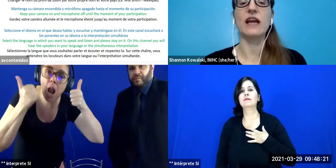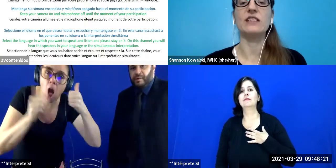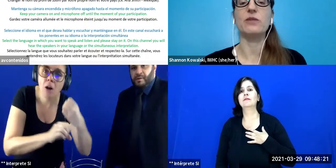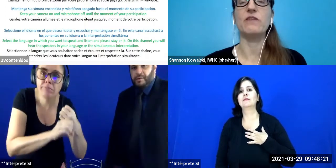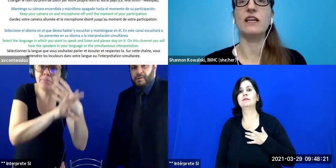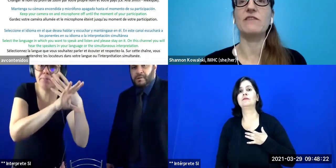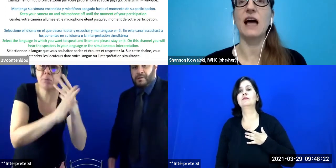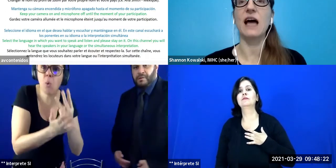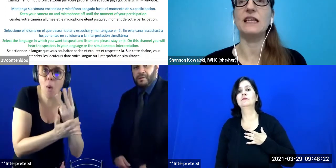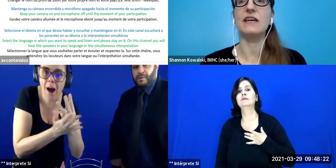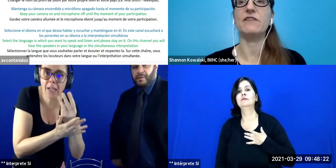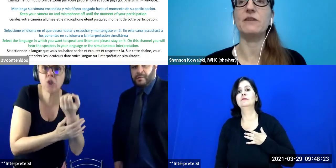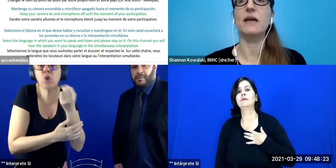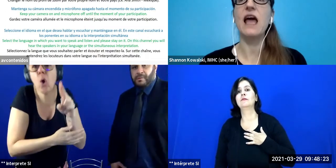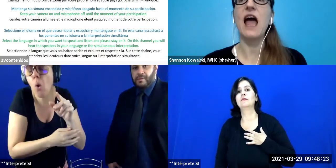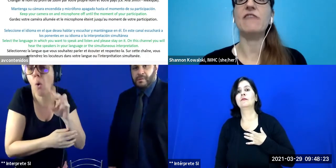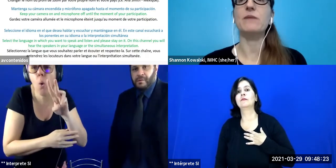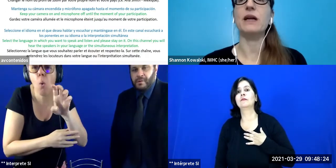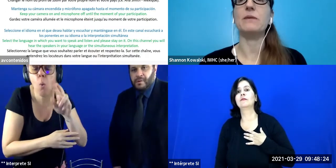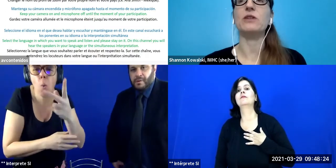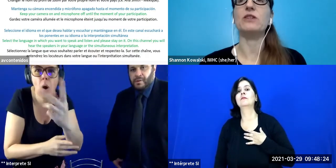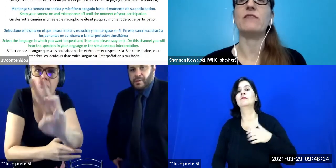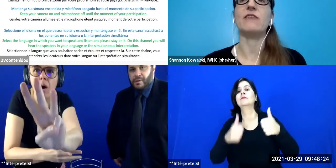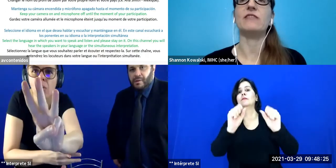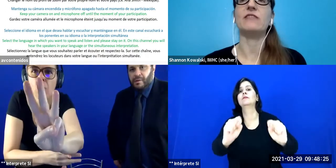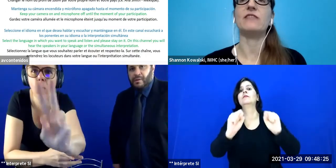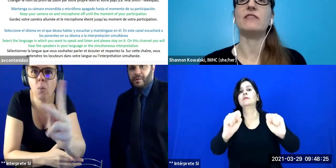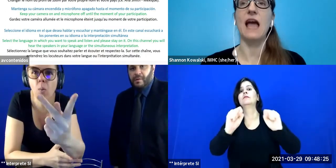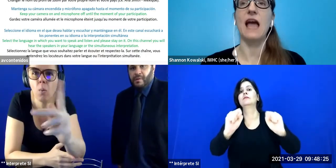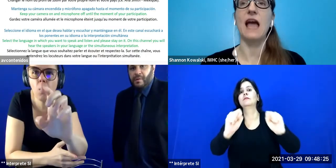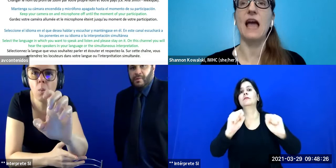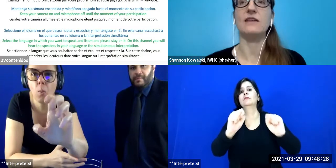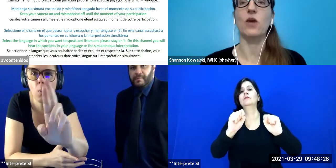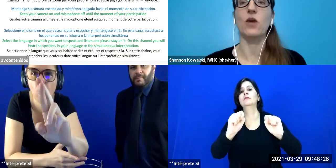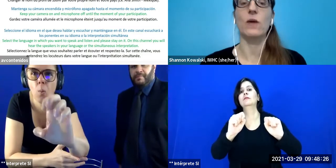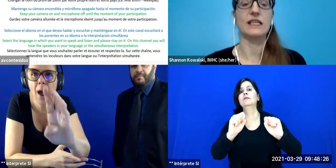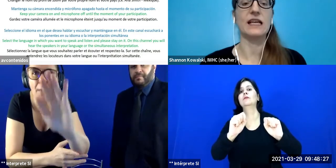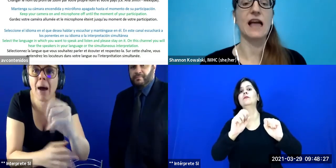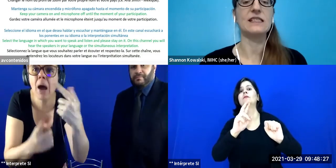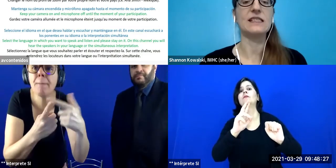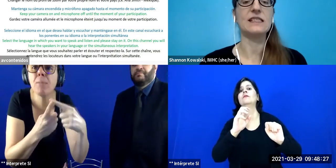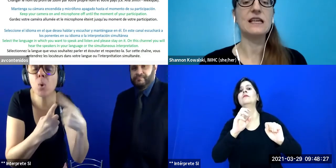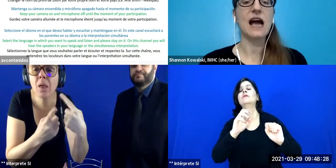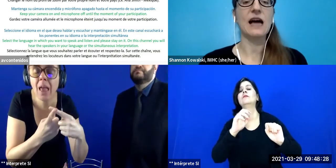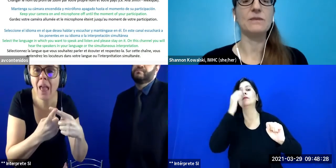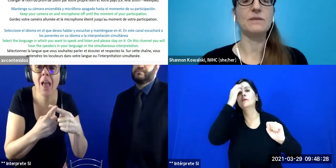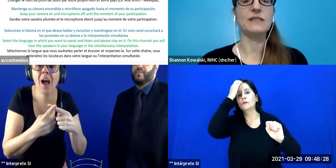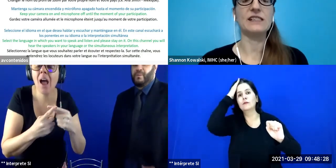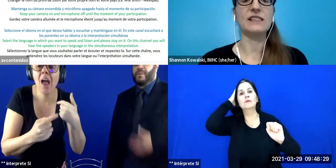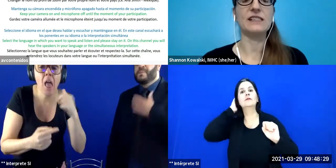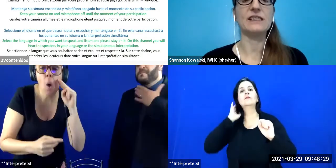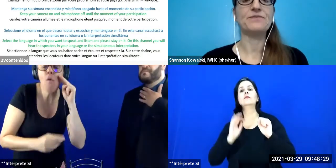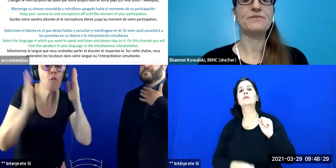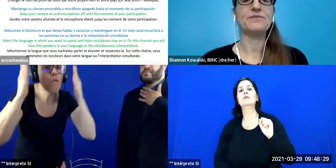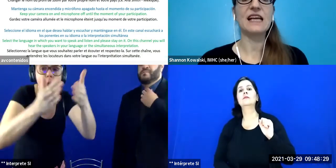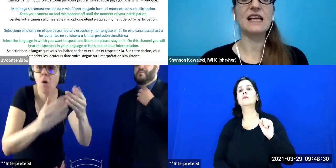That would be great so that we've got enough time to hear from everybody, but also have enough time at the end for the question and the answer